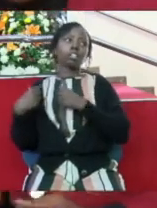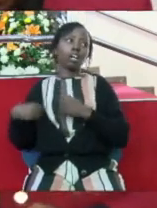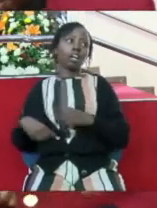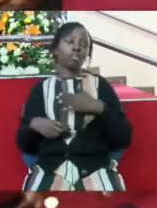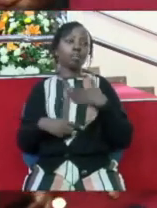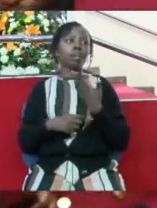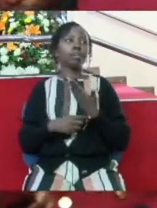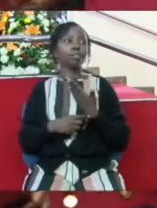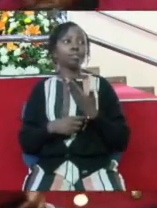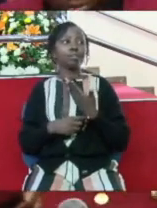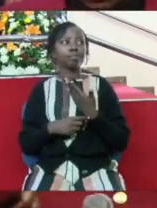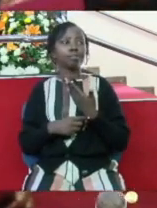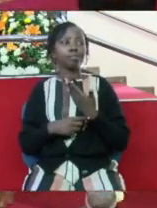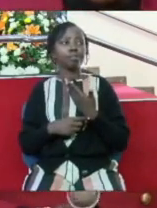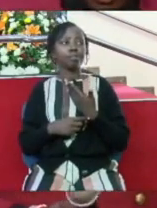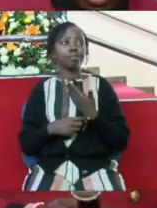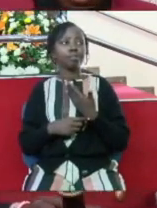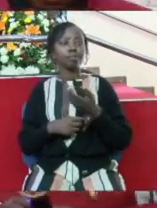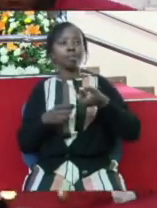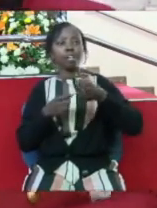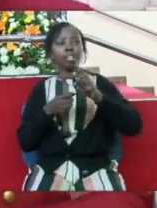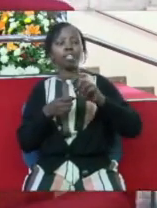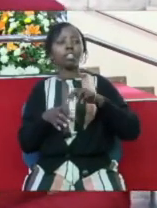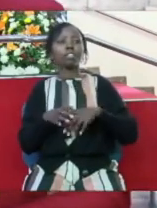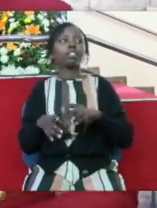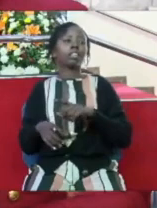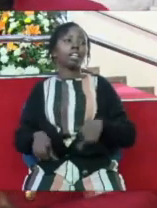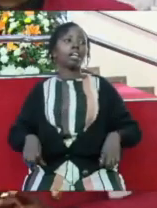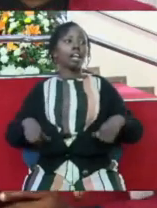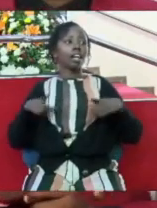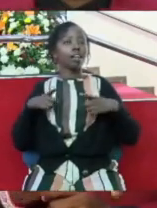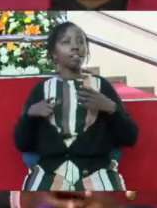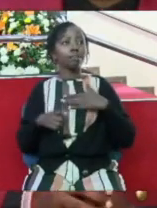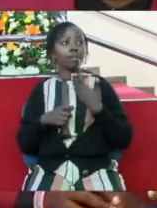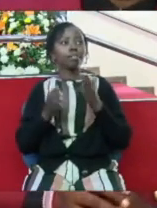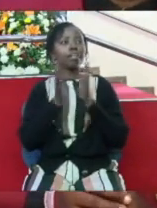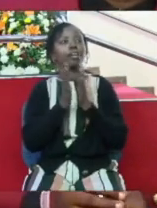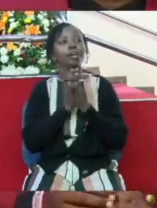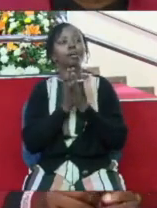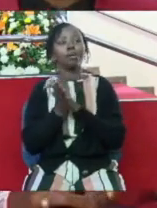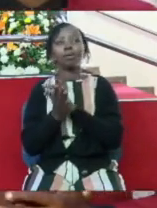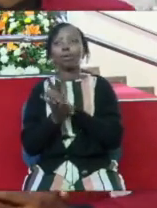me. Ongezeka ndani yangu. Increase in me. Ongezeka ndani yangu. Hallelujah.